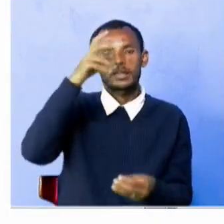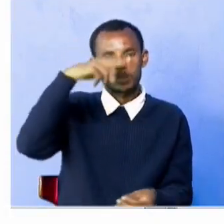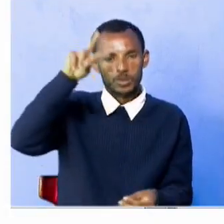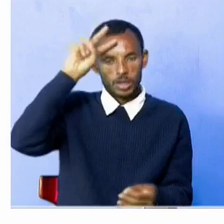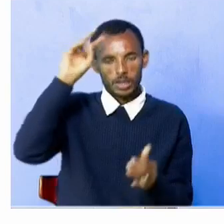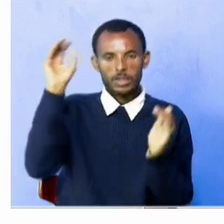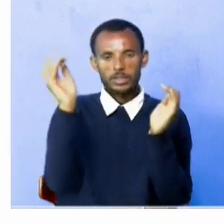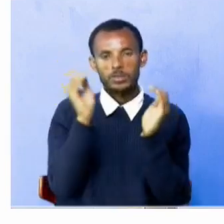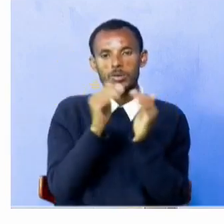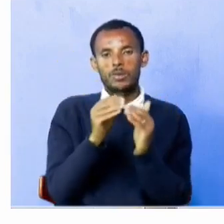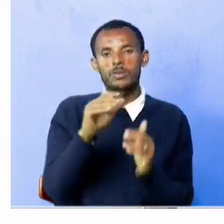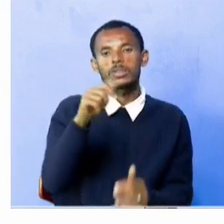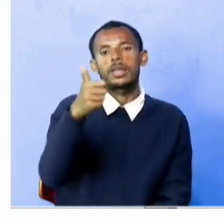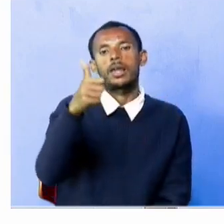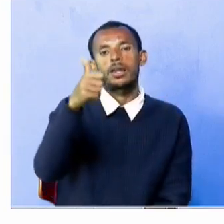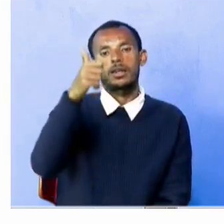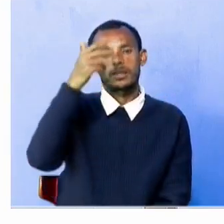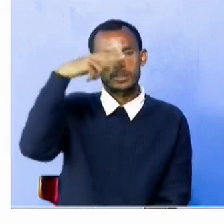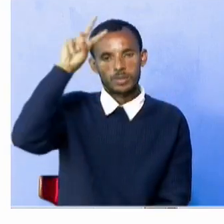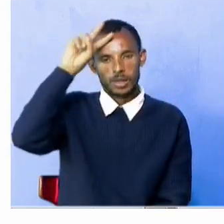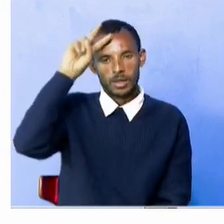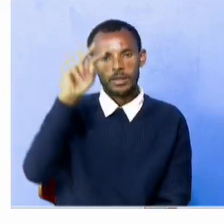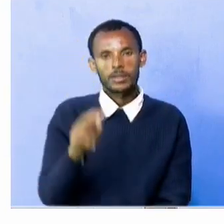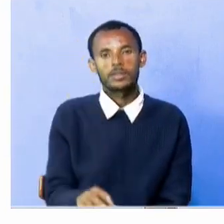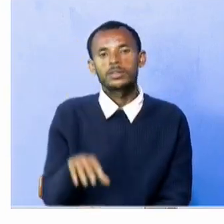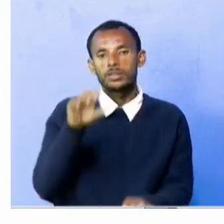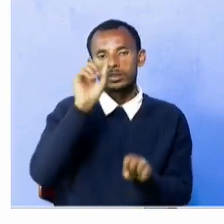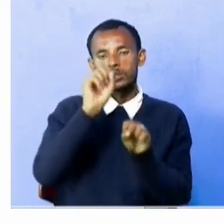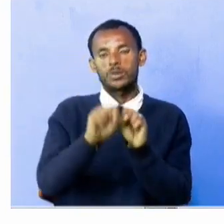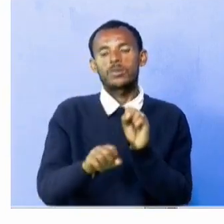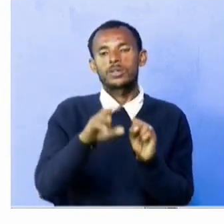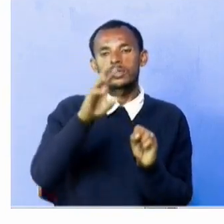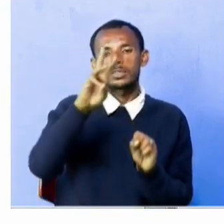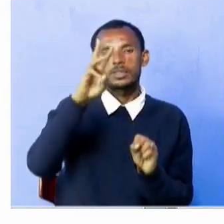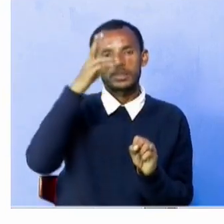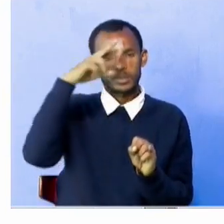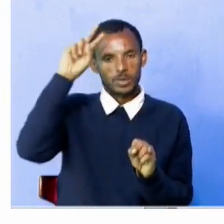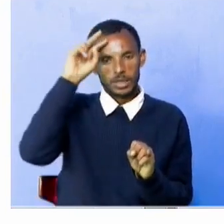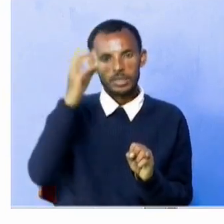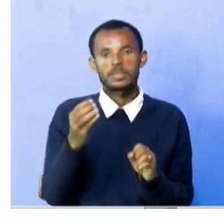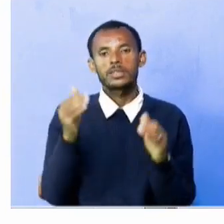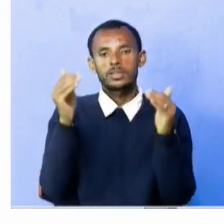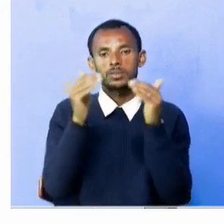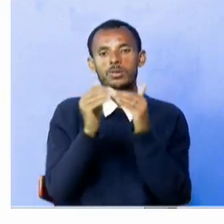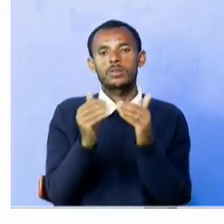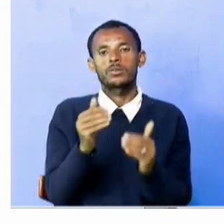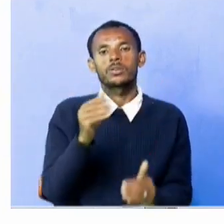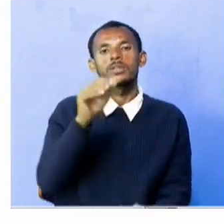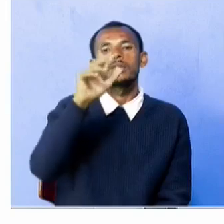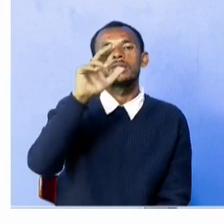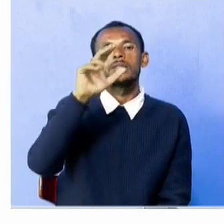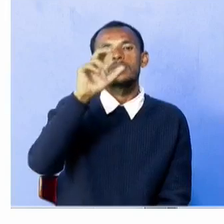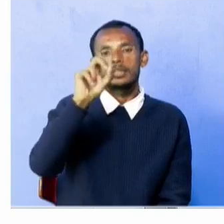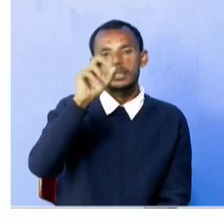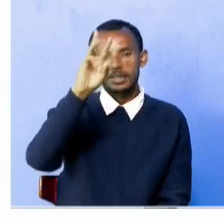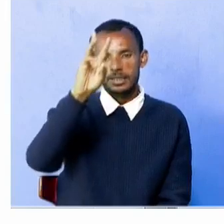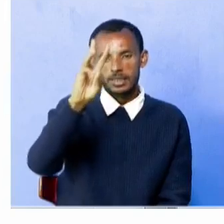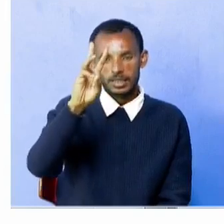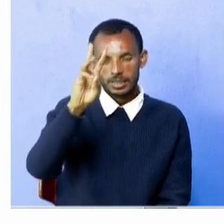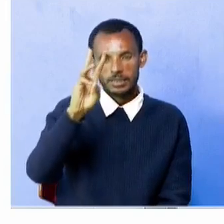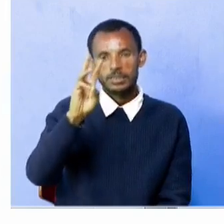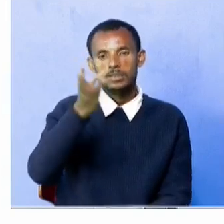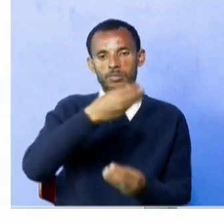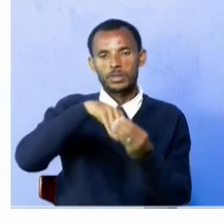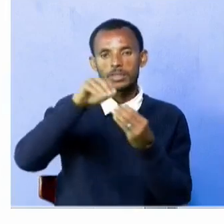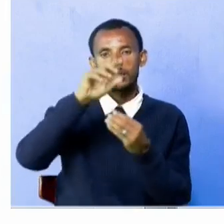must give us 10 square. Okay, so 6 square is 36. 36 plus